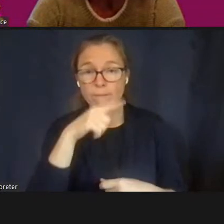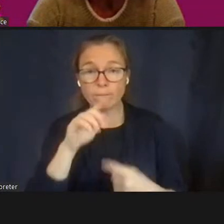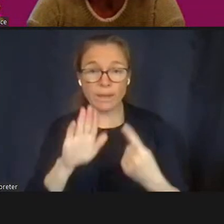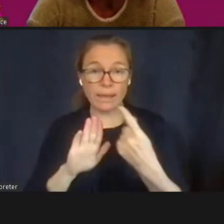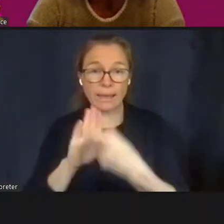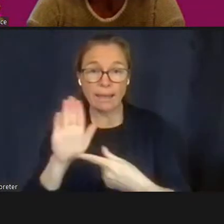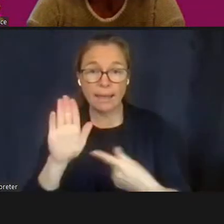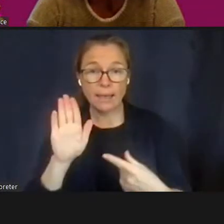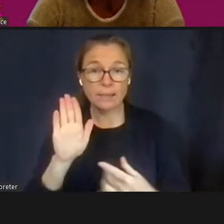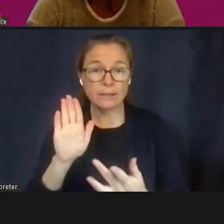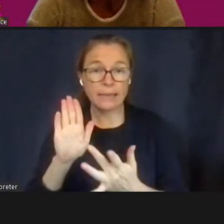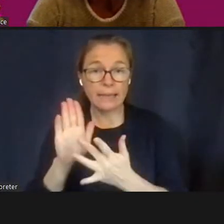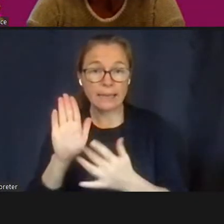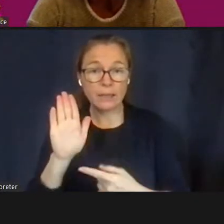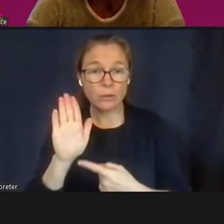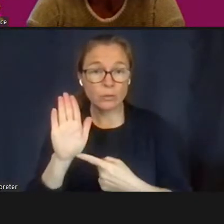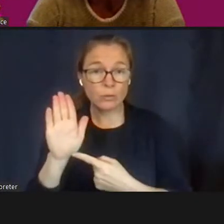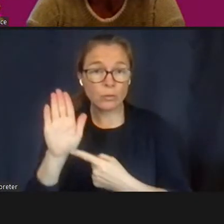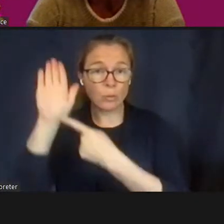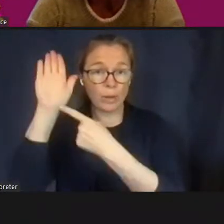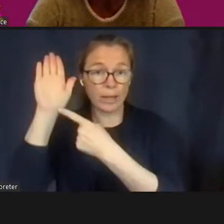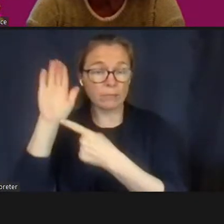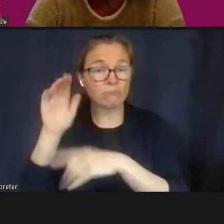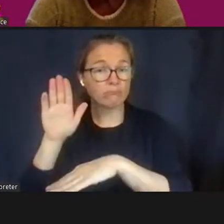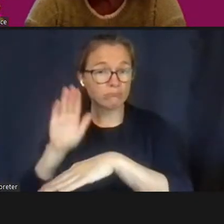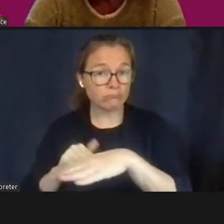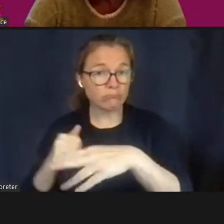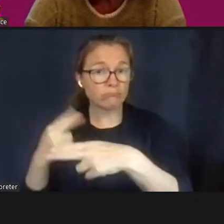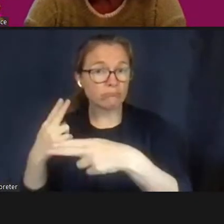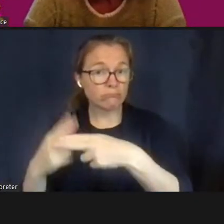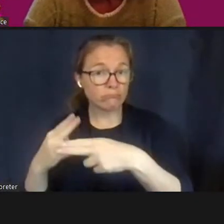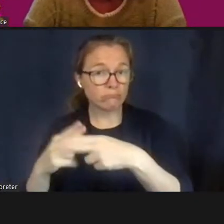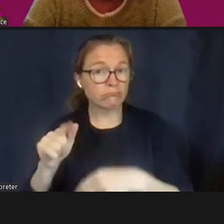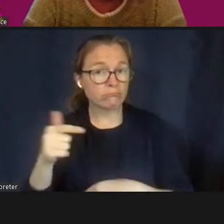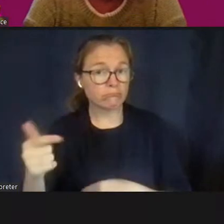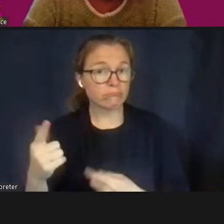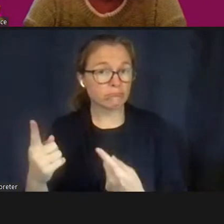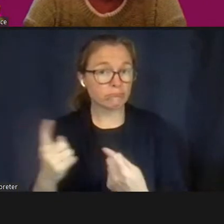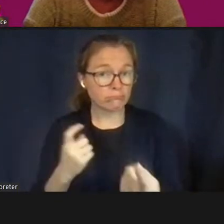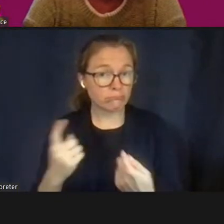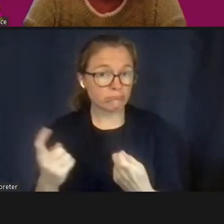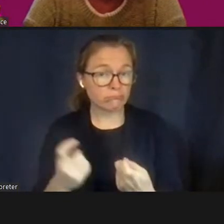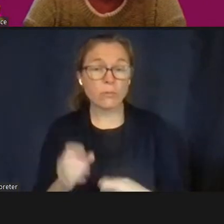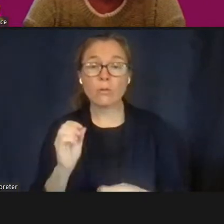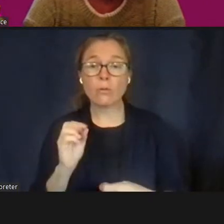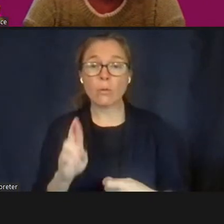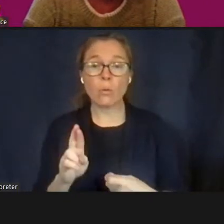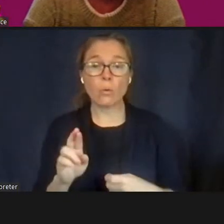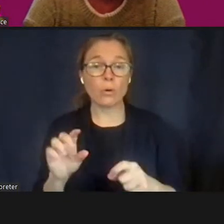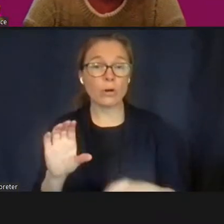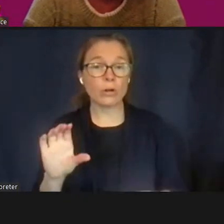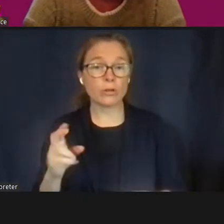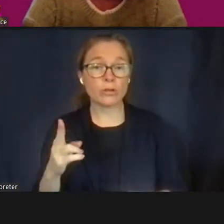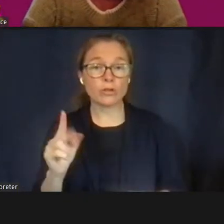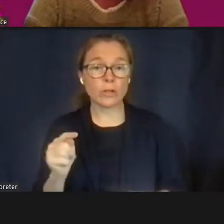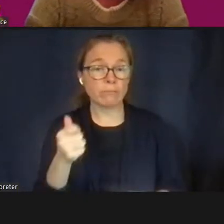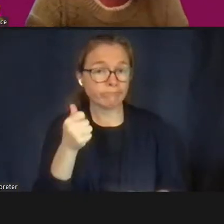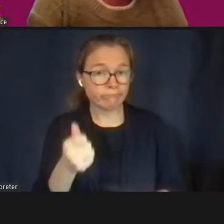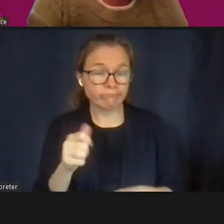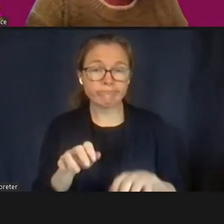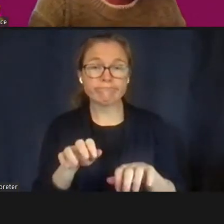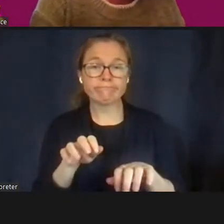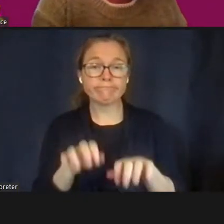identify you and have you ask a question. You could also type in to our chat function